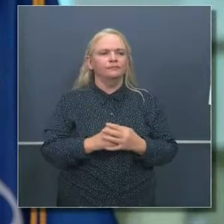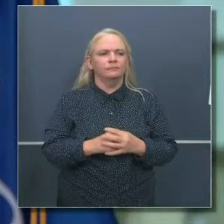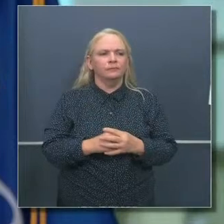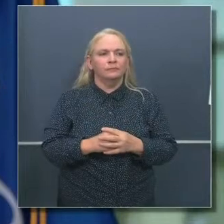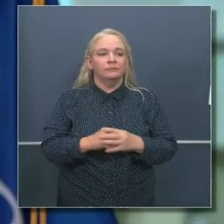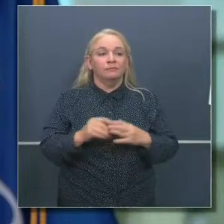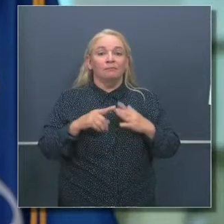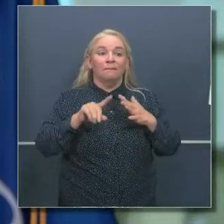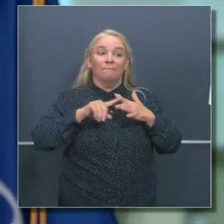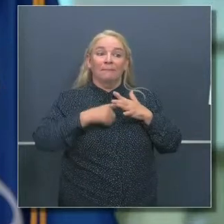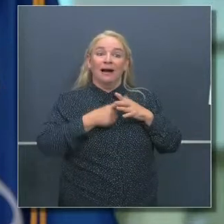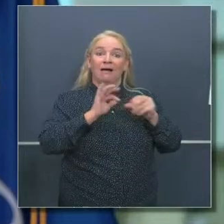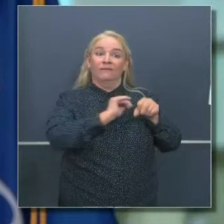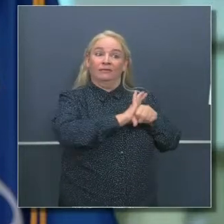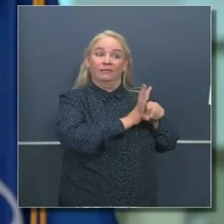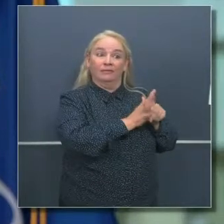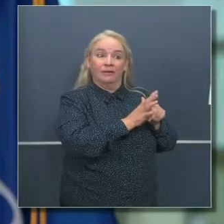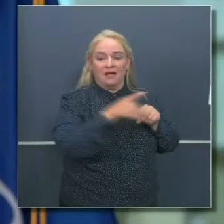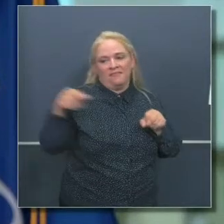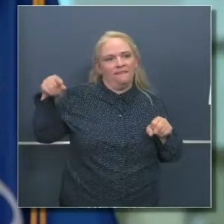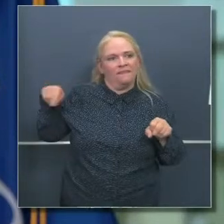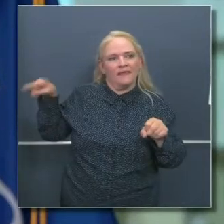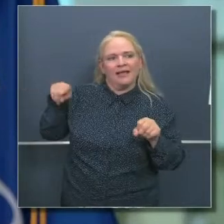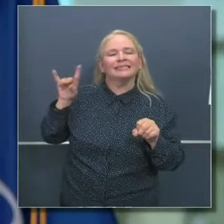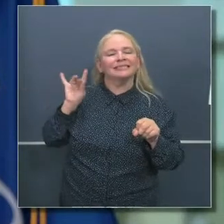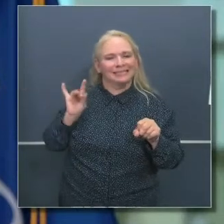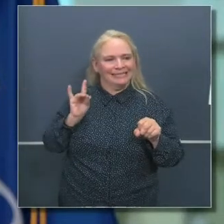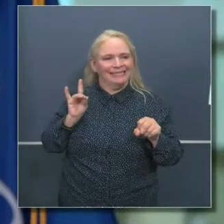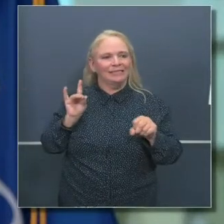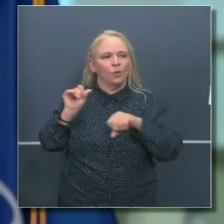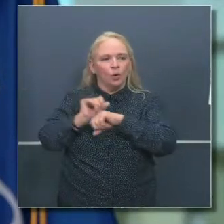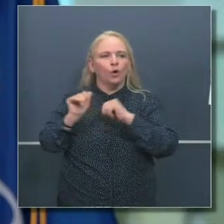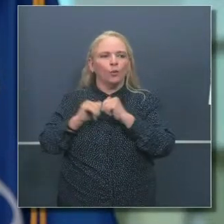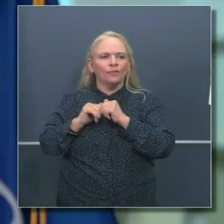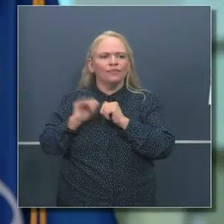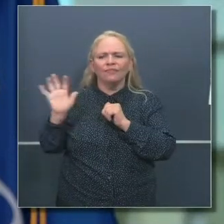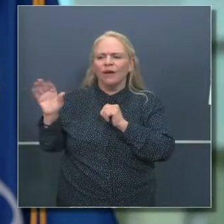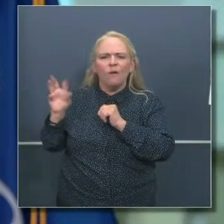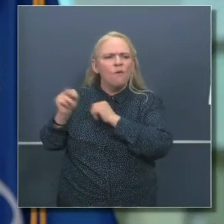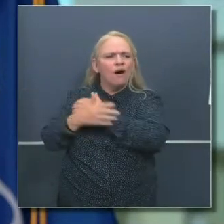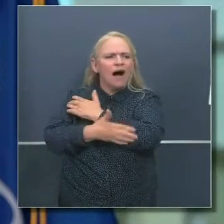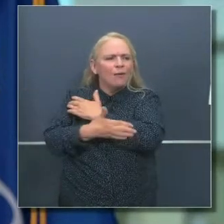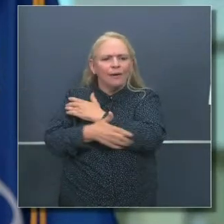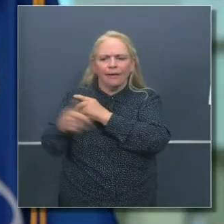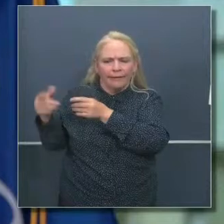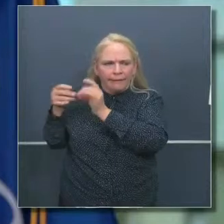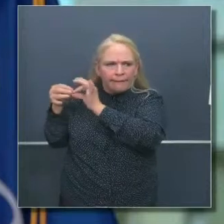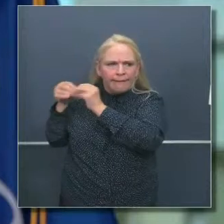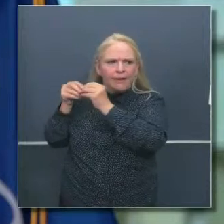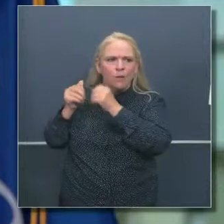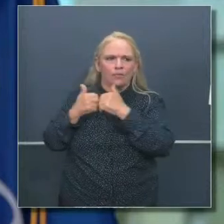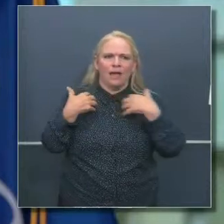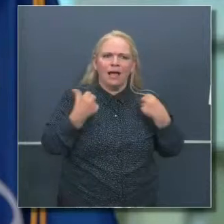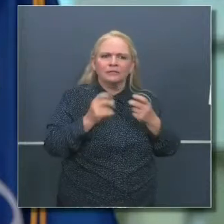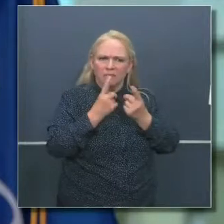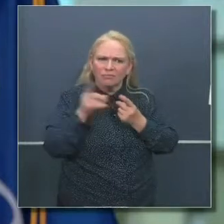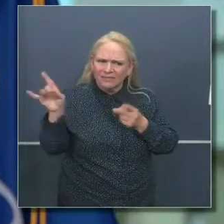pandemic, where they moved and worked with their county health officers, or at least with their